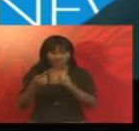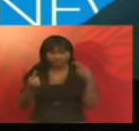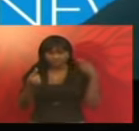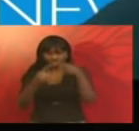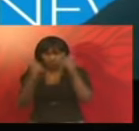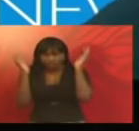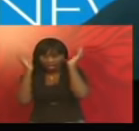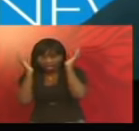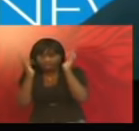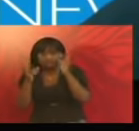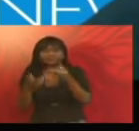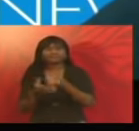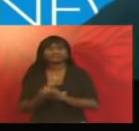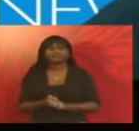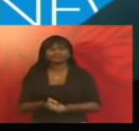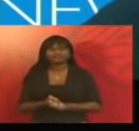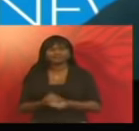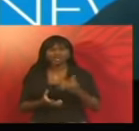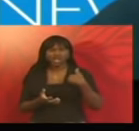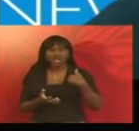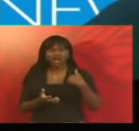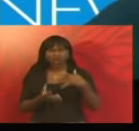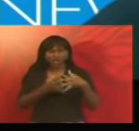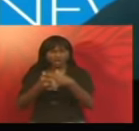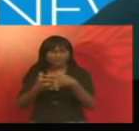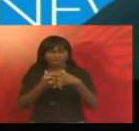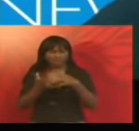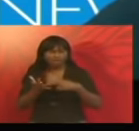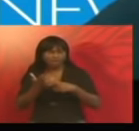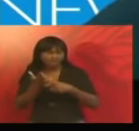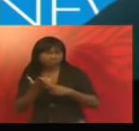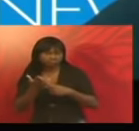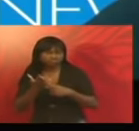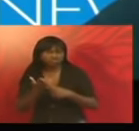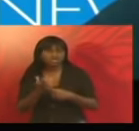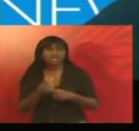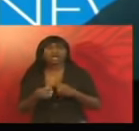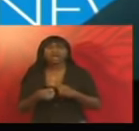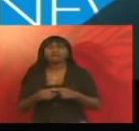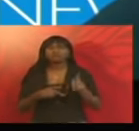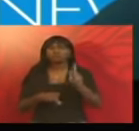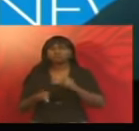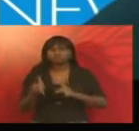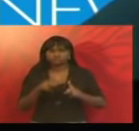there's a discussion in the States right now about whether persons who